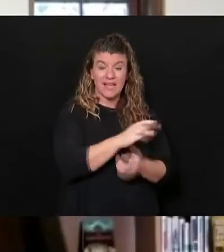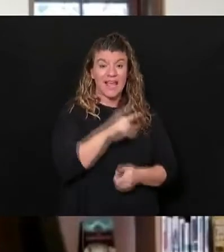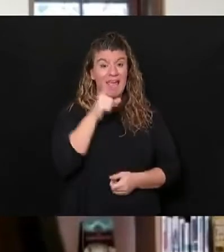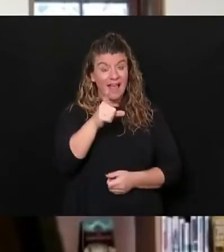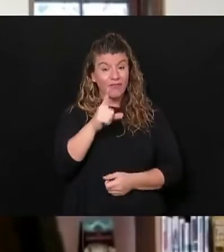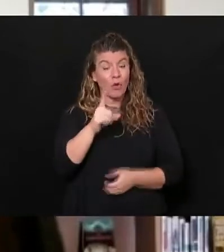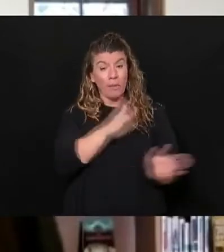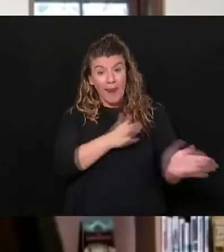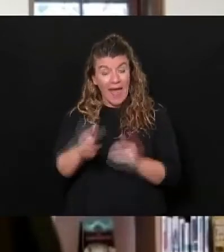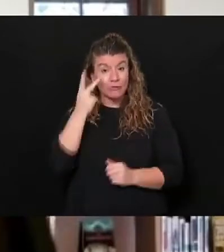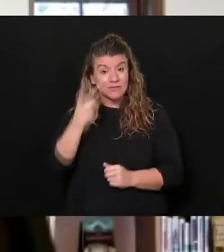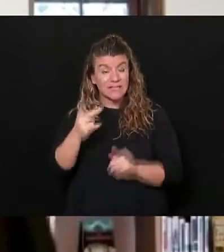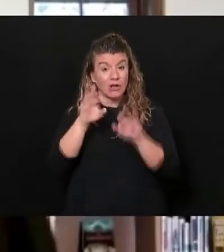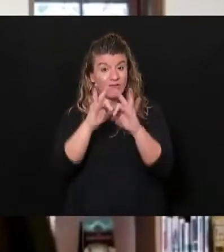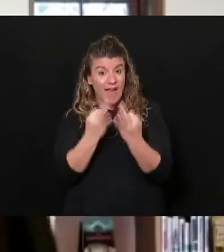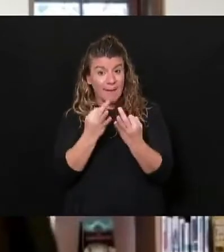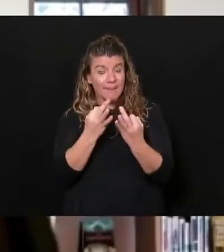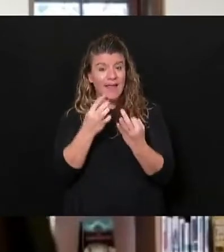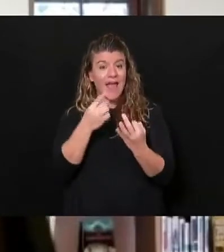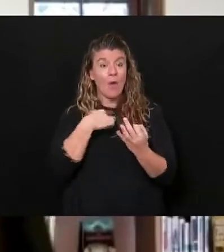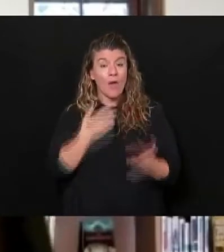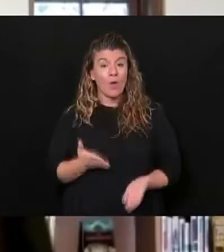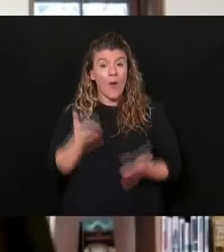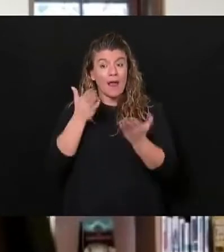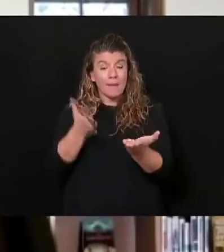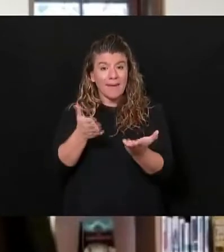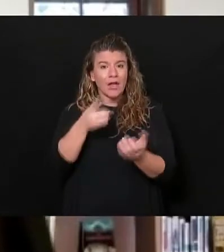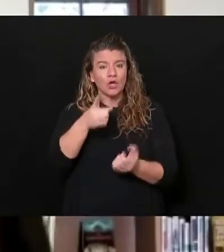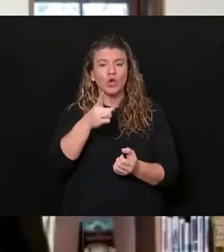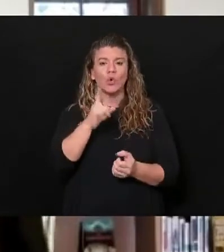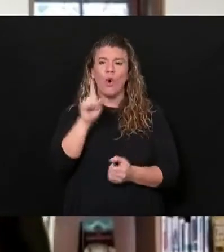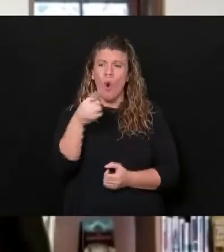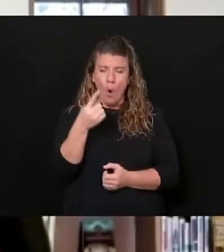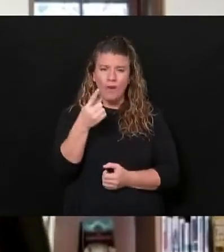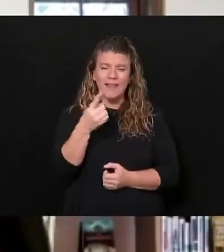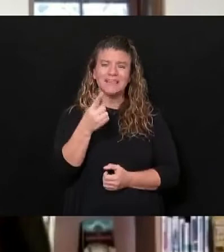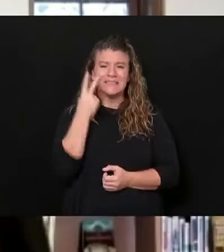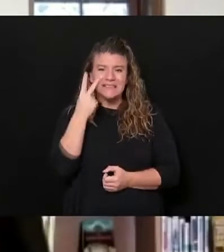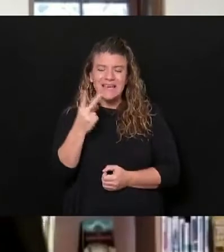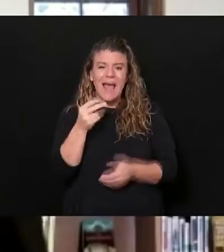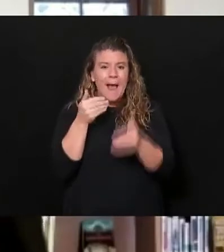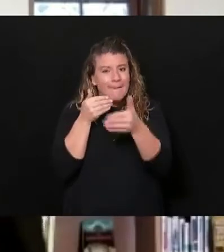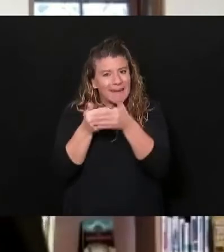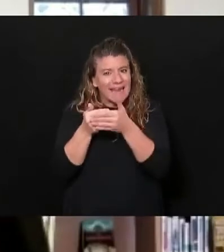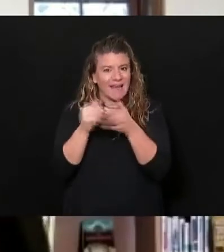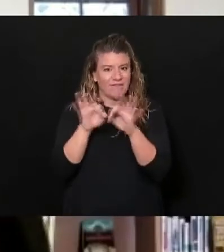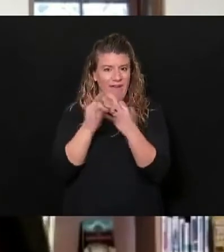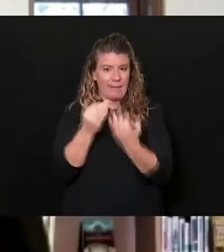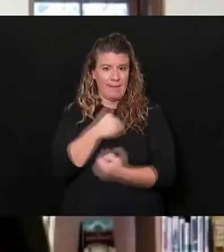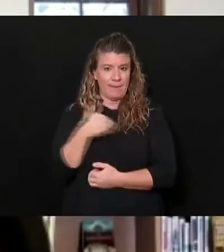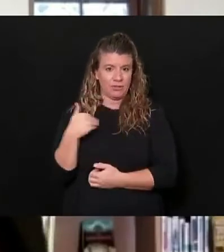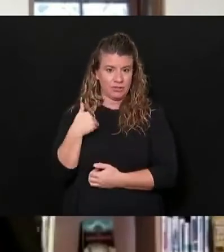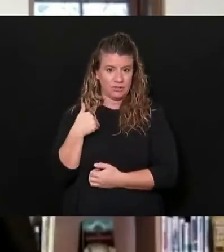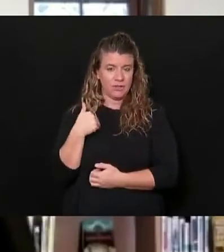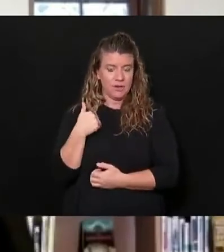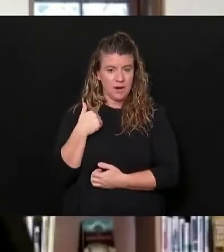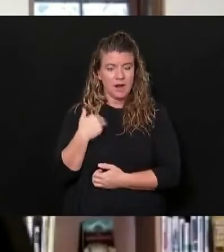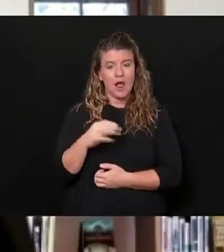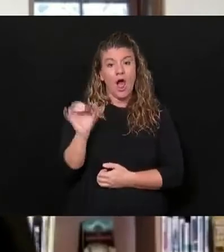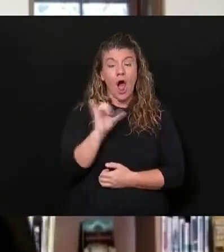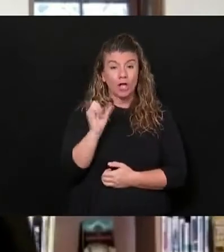few things, such as only to stick around immediate family members. A few other things to mention are if you